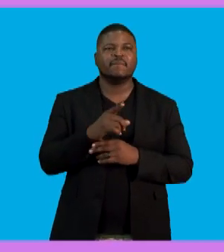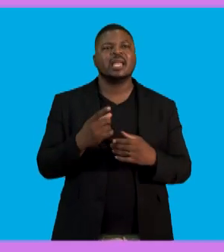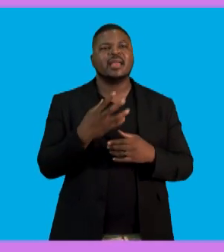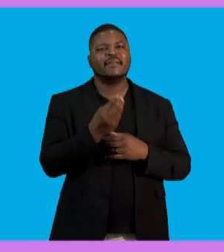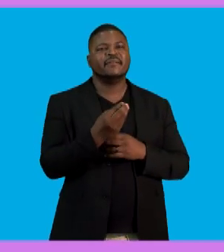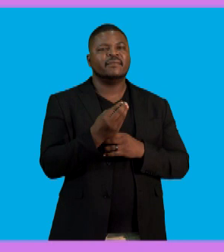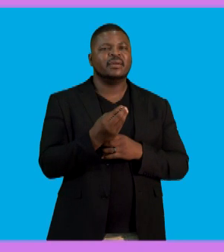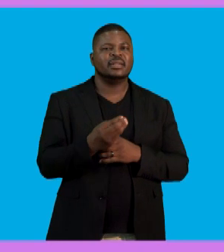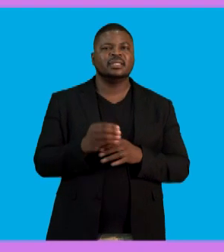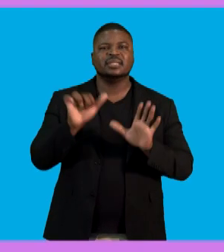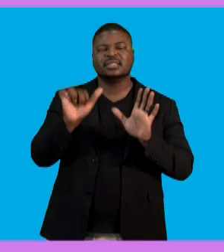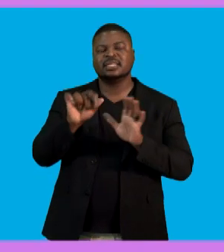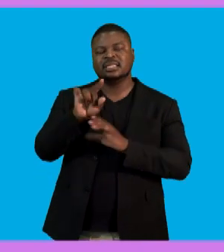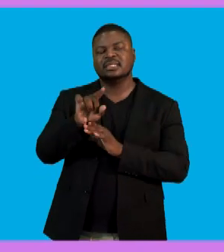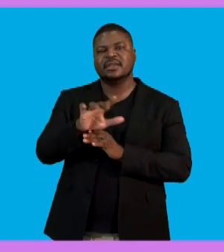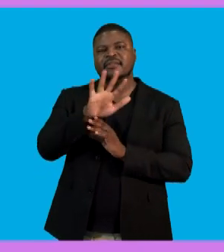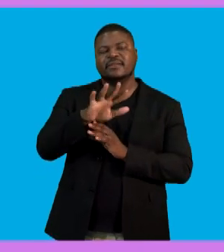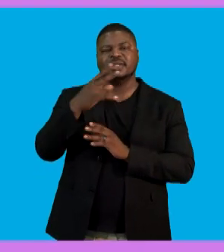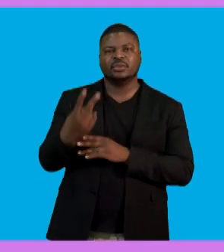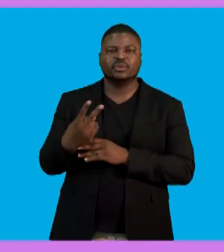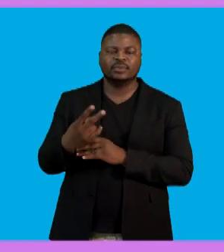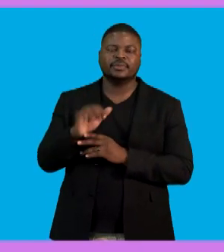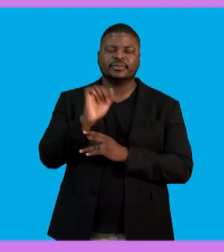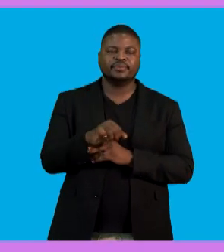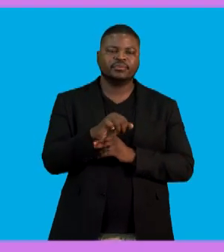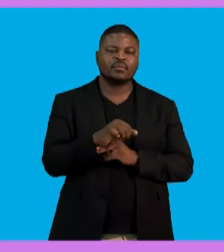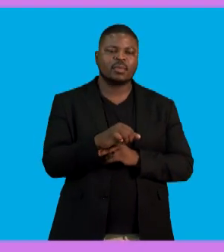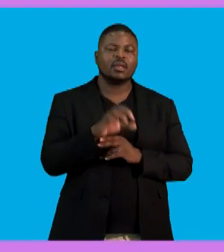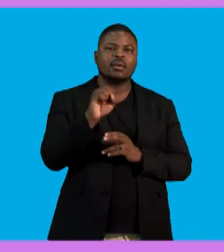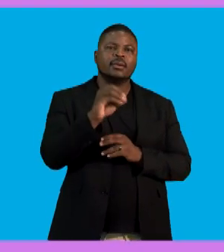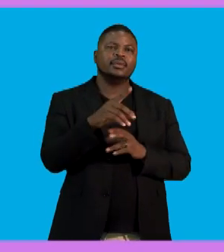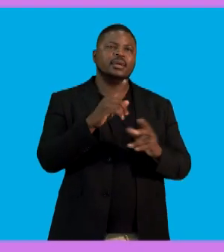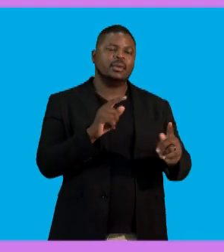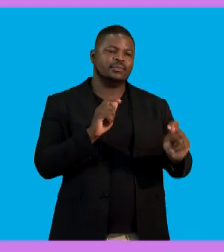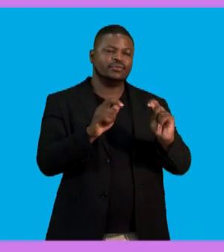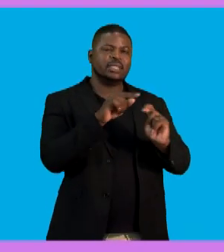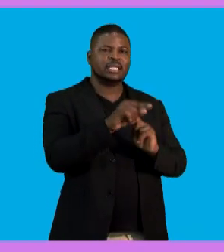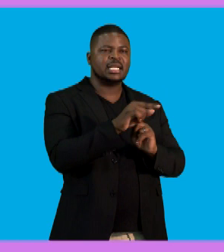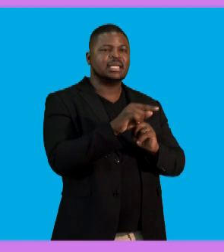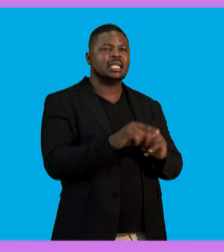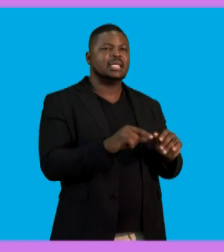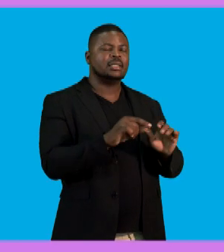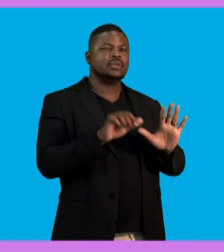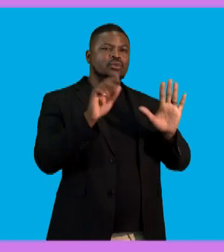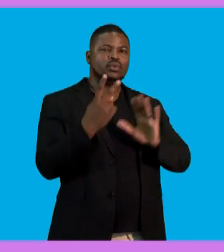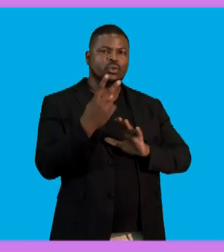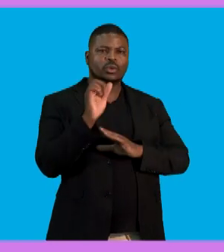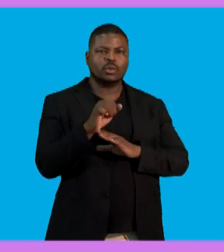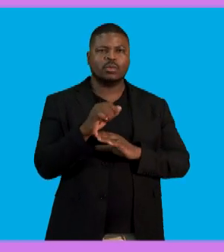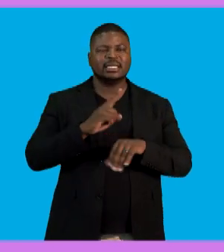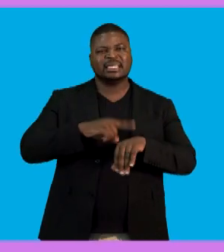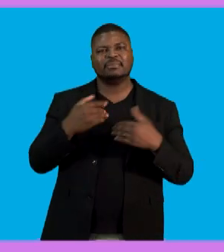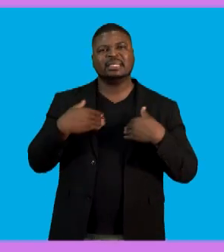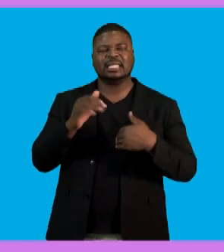6:52, which is 8 minutes to 6. Then you subtract 6, which is the time at which it starts.